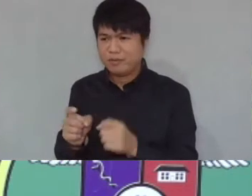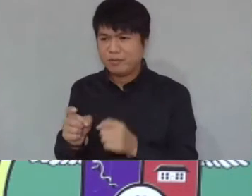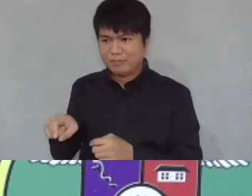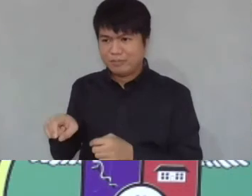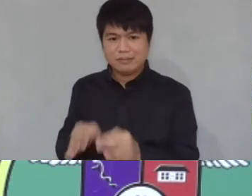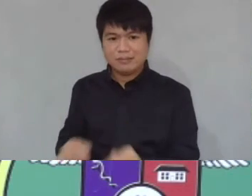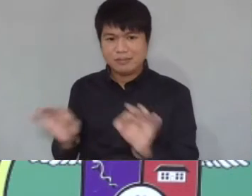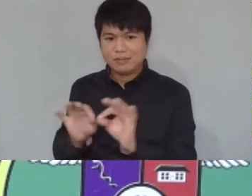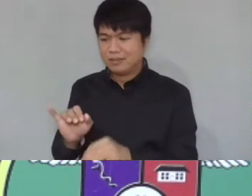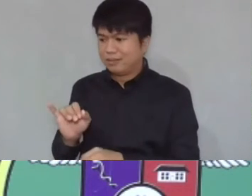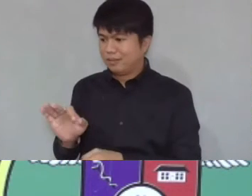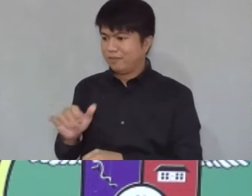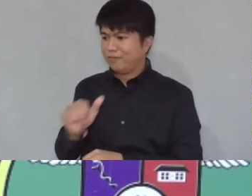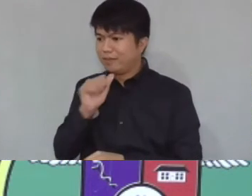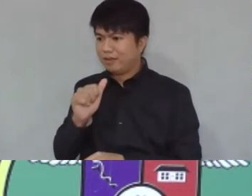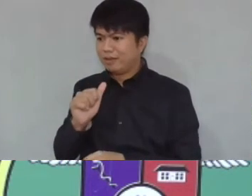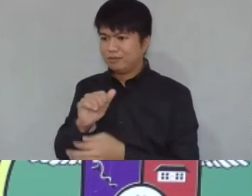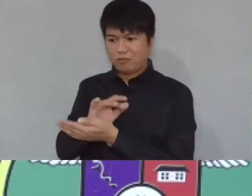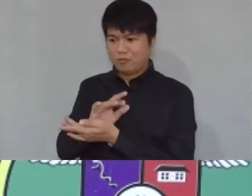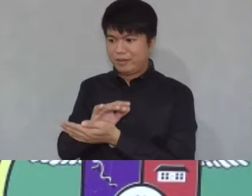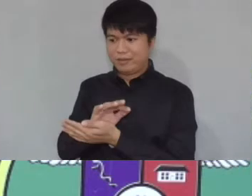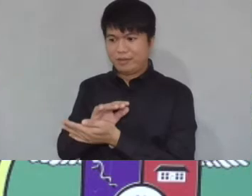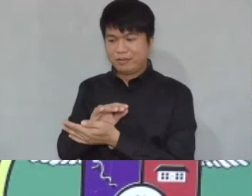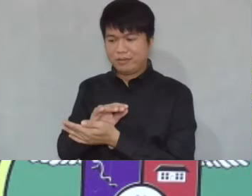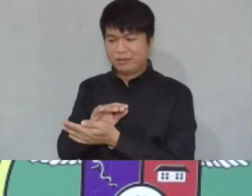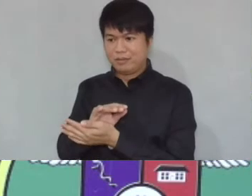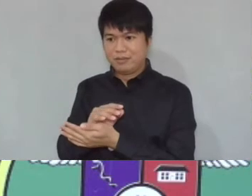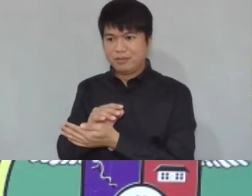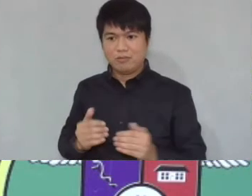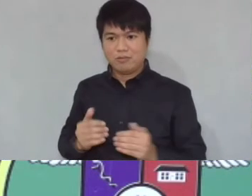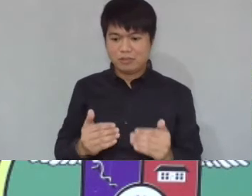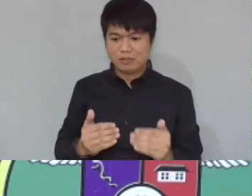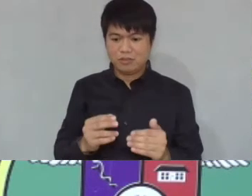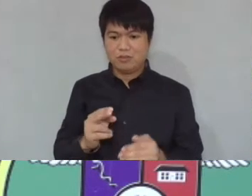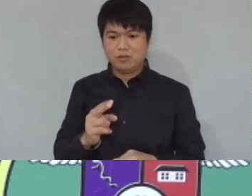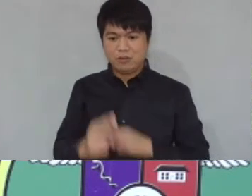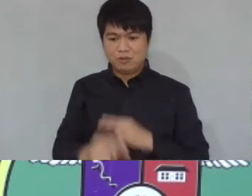for COVID-19, umarangkada na tayo sa universal healthcare